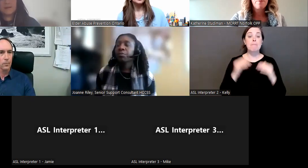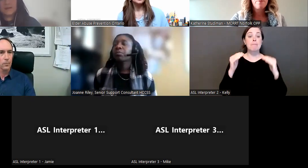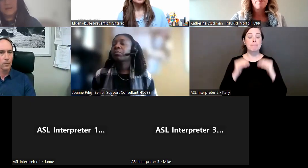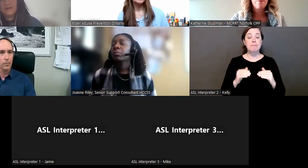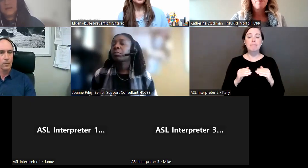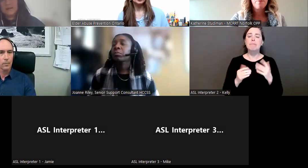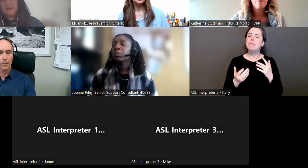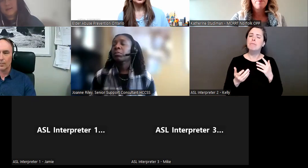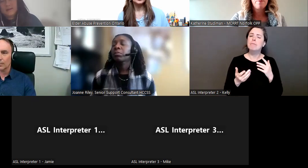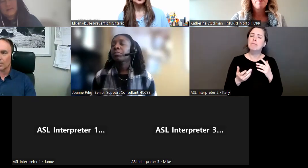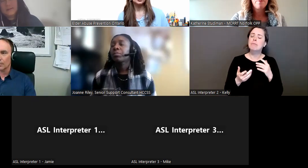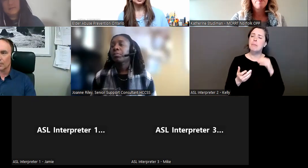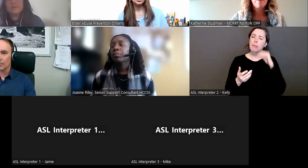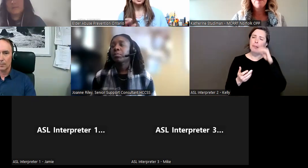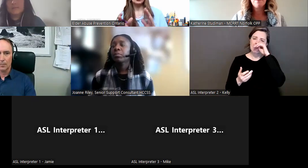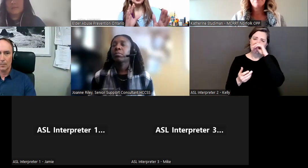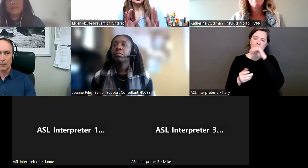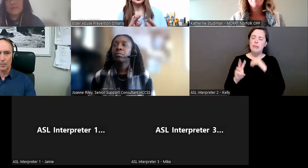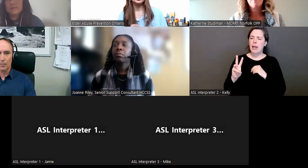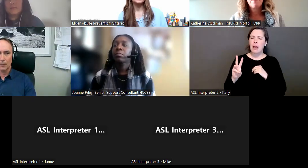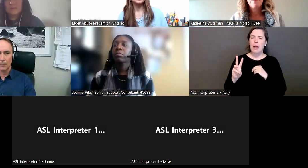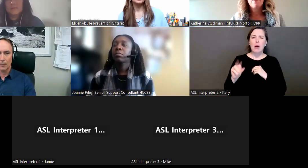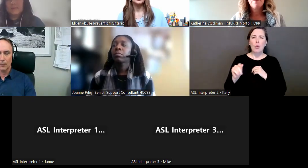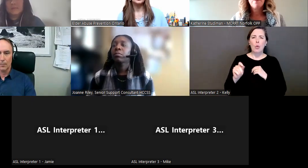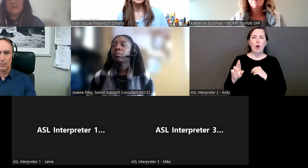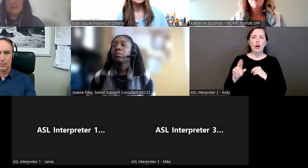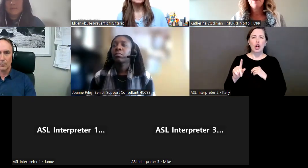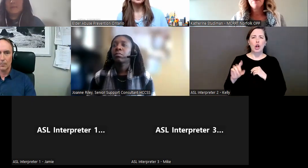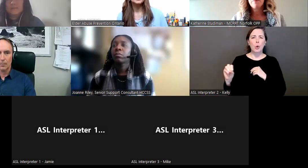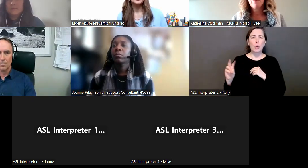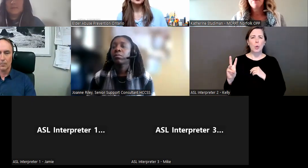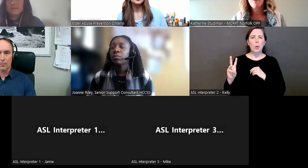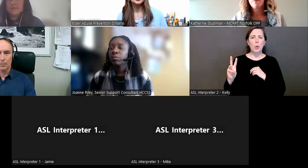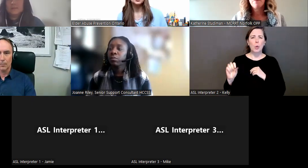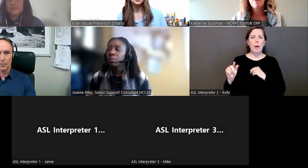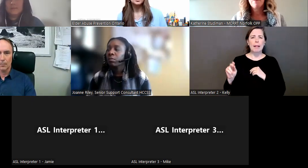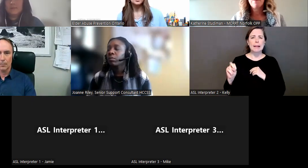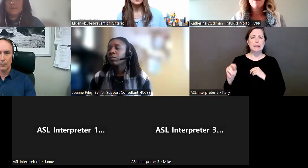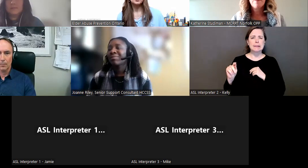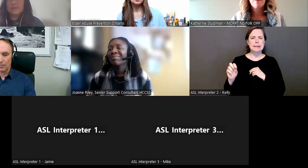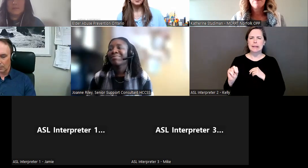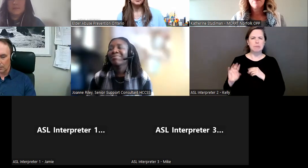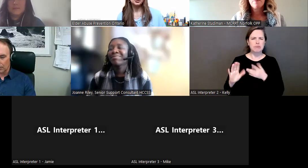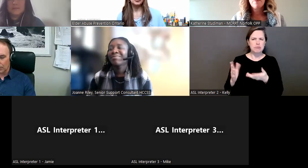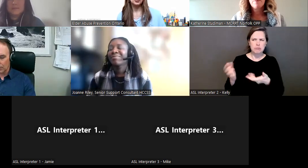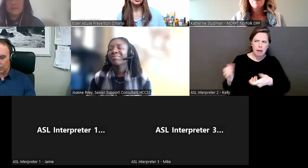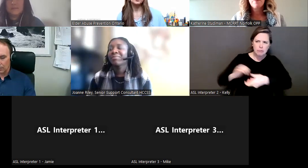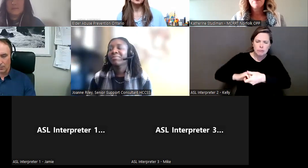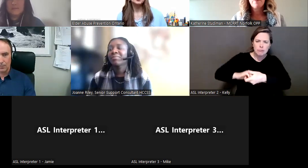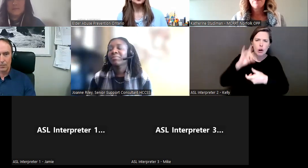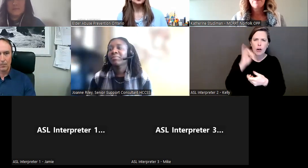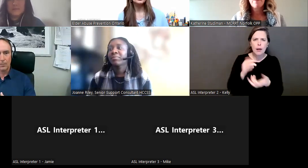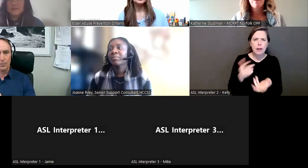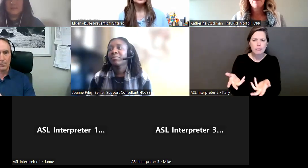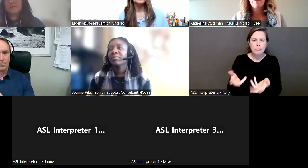the Waterloo, Wellington? I know that you kind of cross jurisdictions in a few areas of policing services. So I'm not sure if you work with